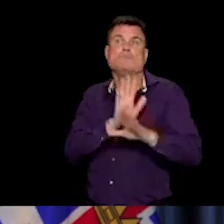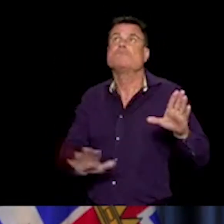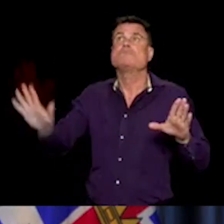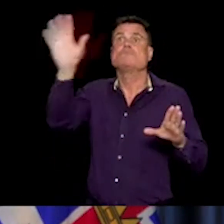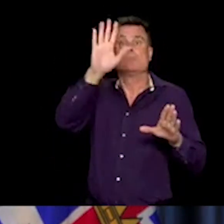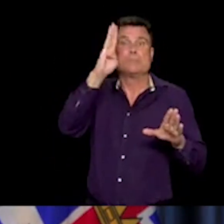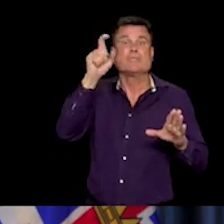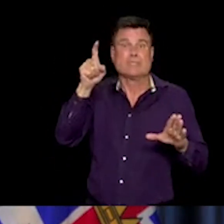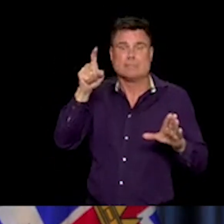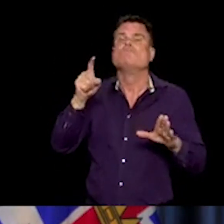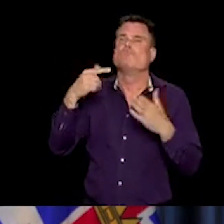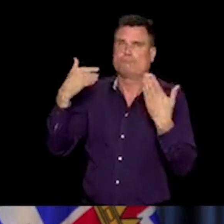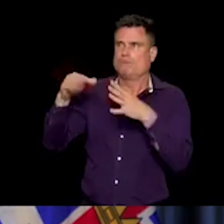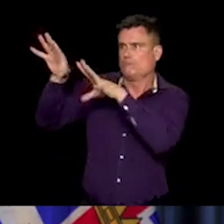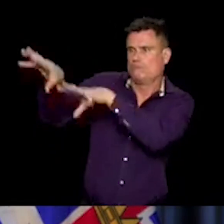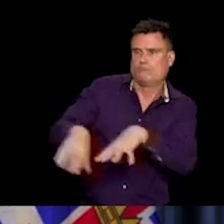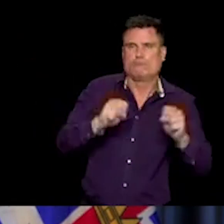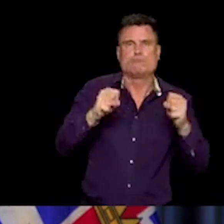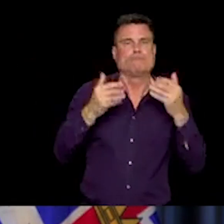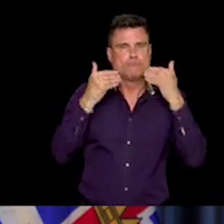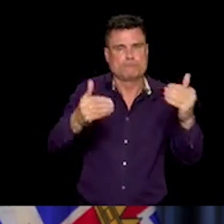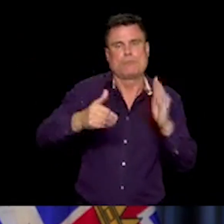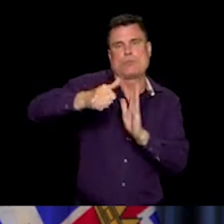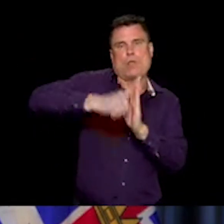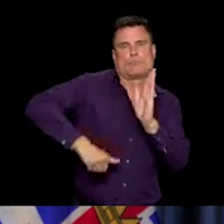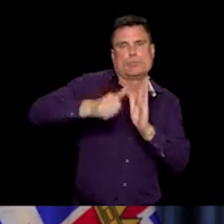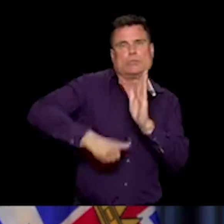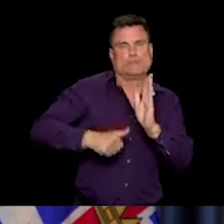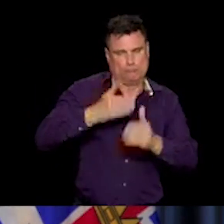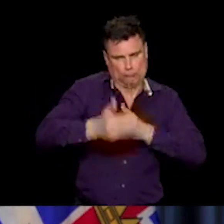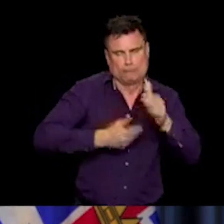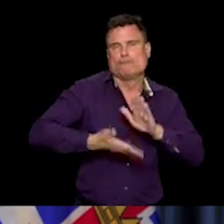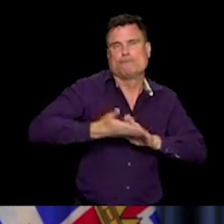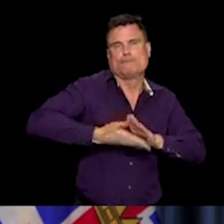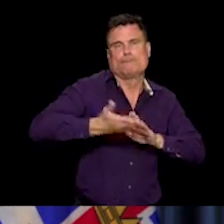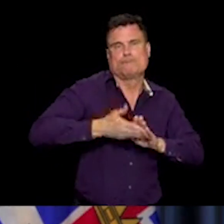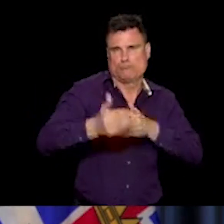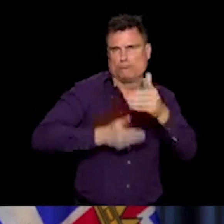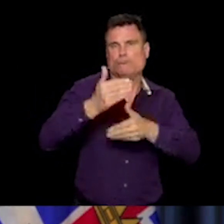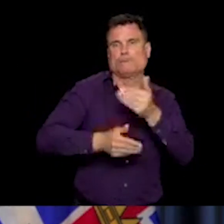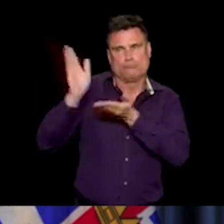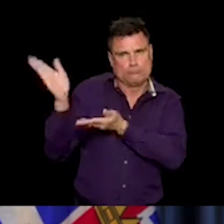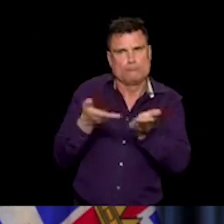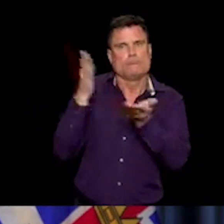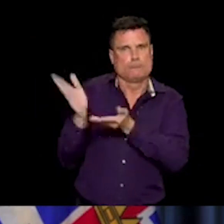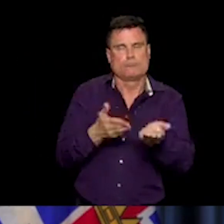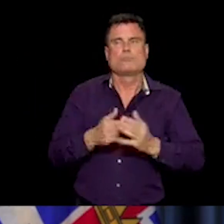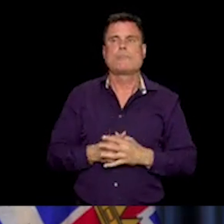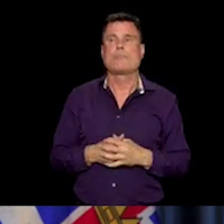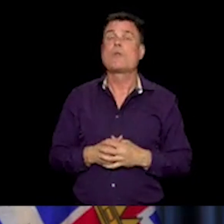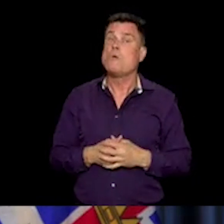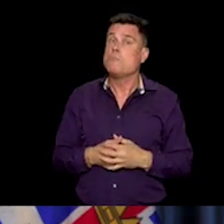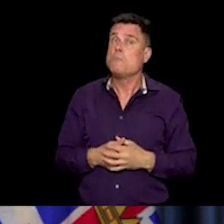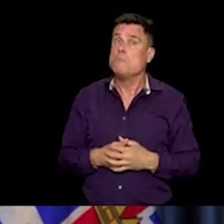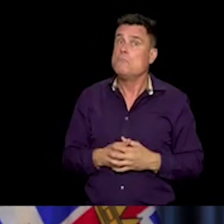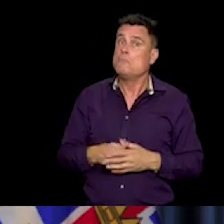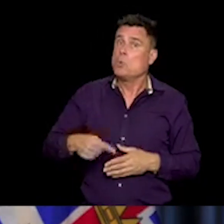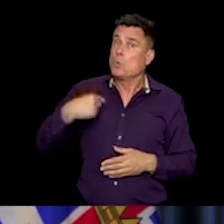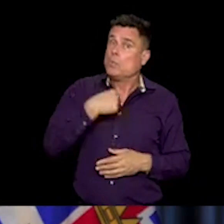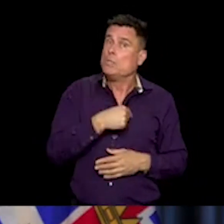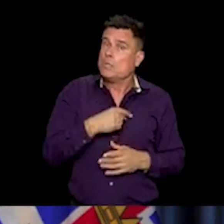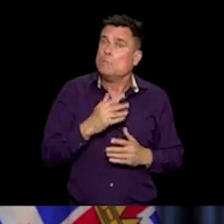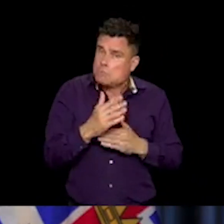to providing the same energy in addressing people waiting for surgeries as we've provided in our response to COVID-19.